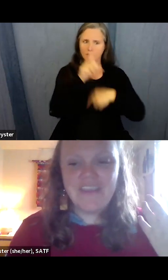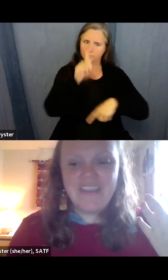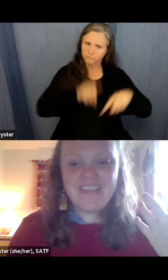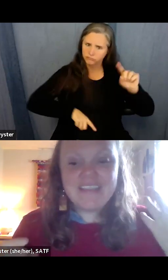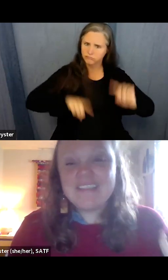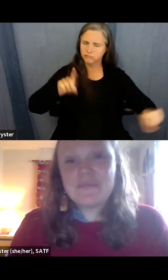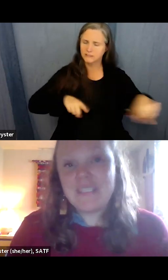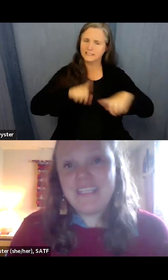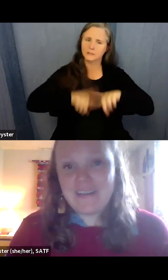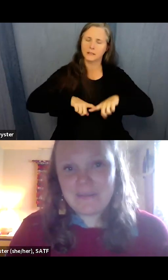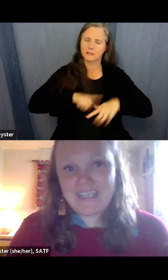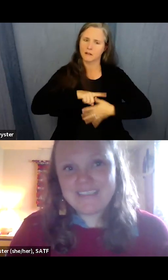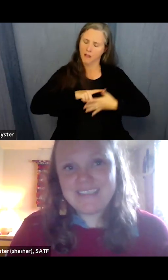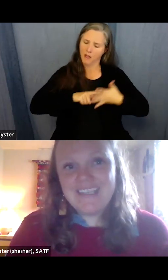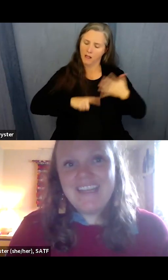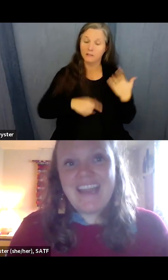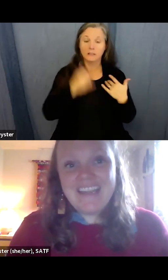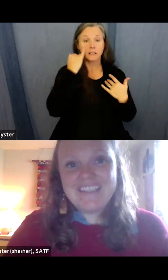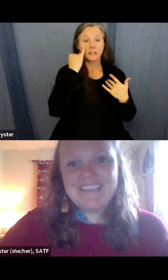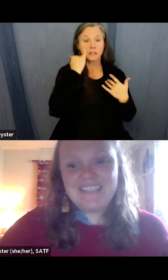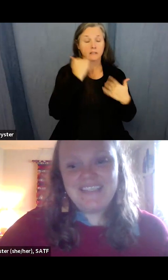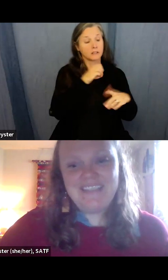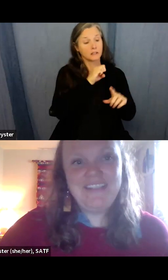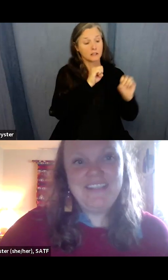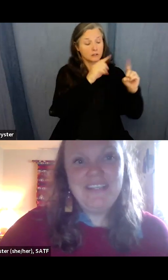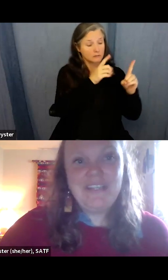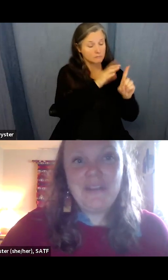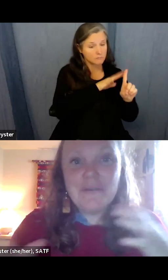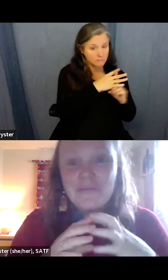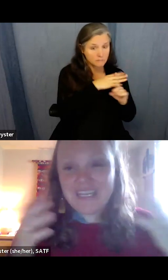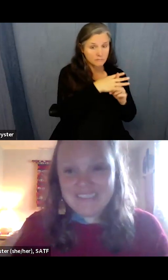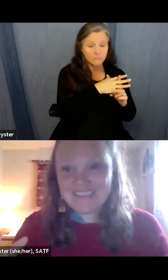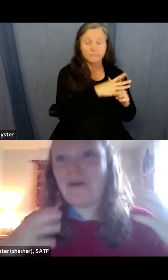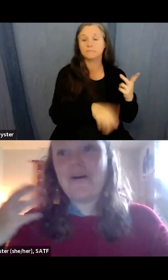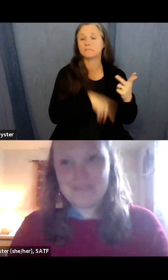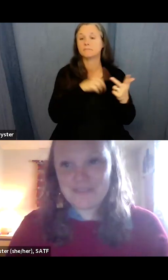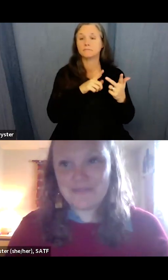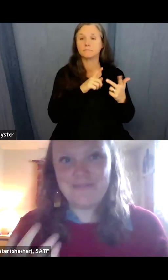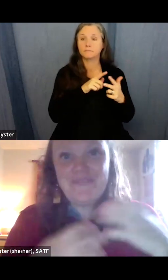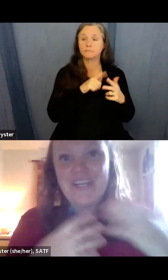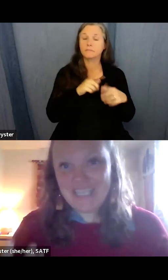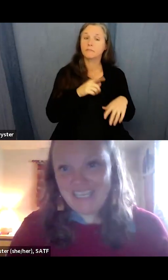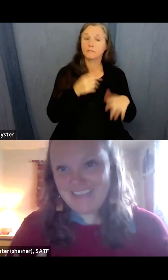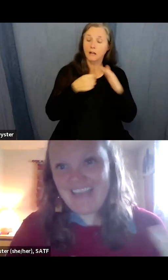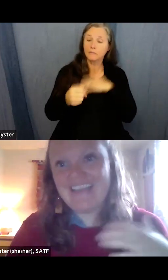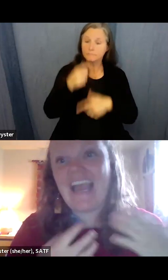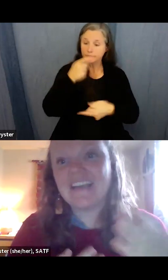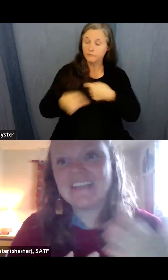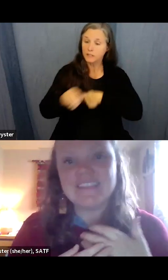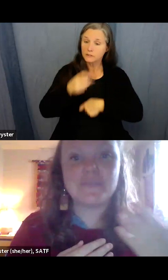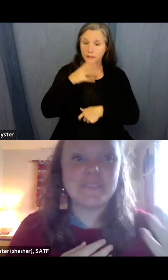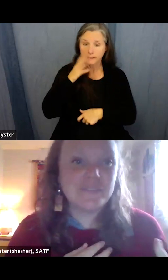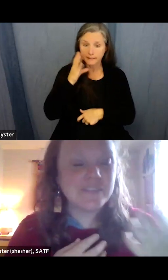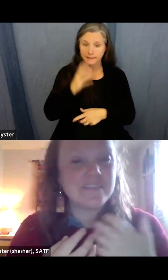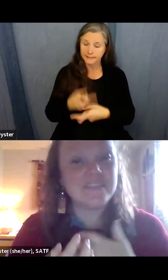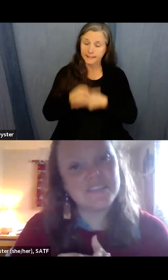name that this is really complex, and youth rights also vary, and the